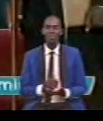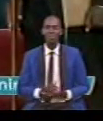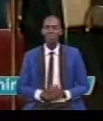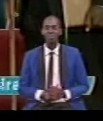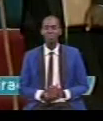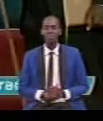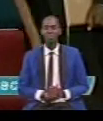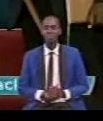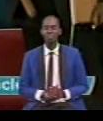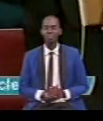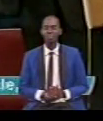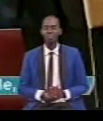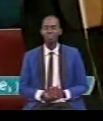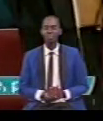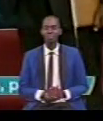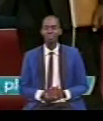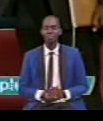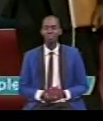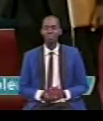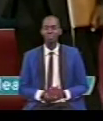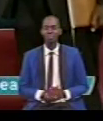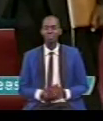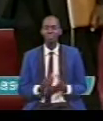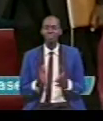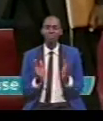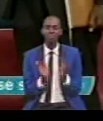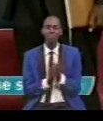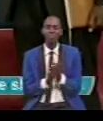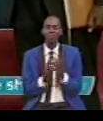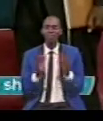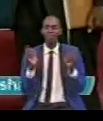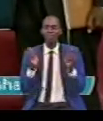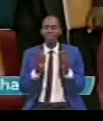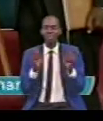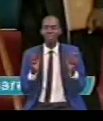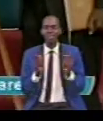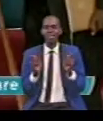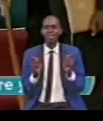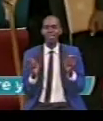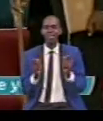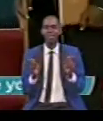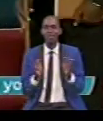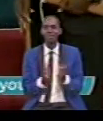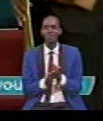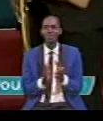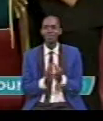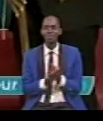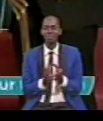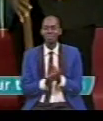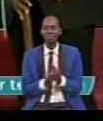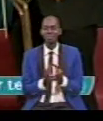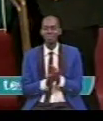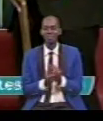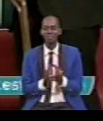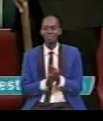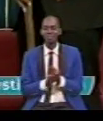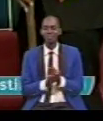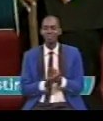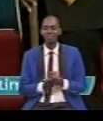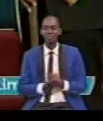Can we see the stick? Hallelujah. Jump your hands together for the Lord. The